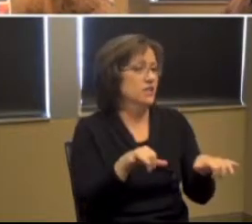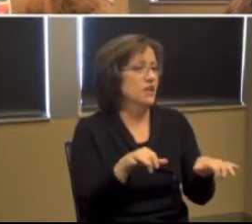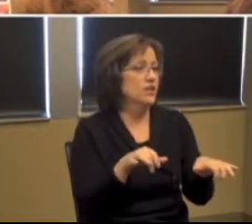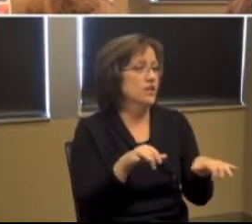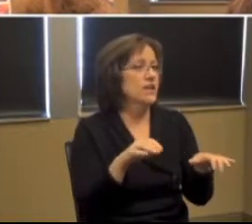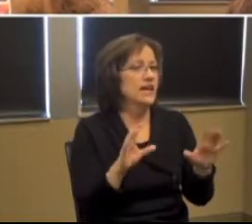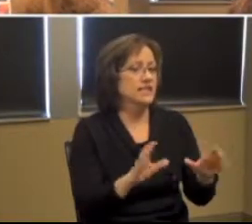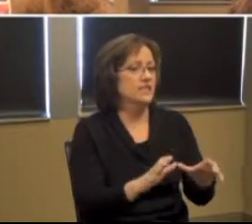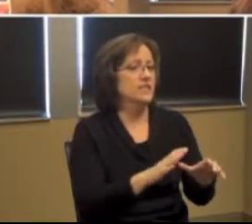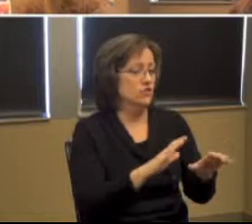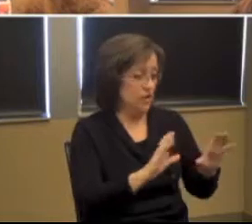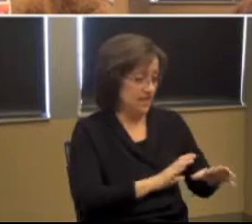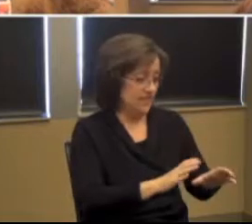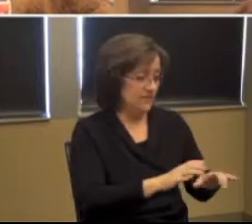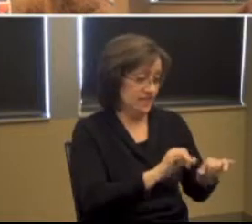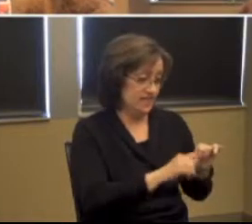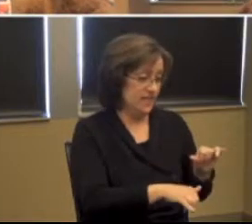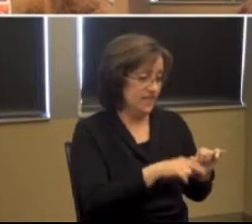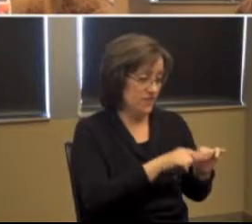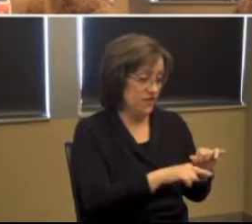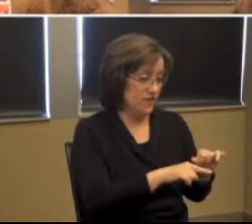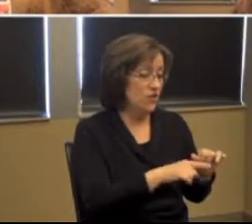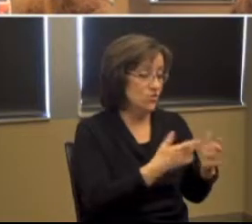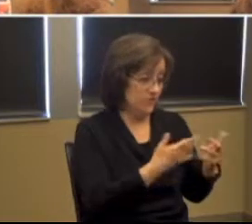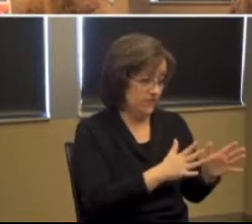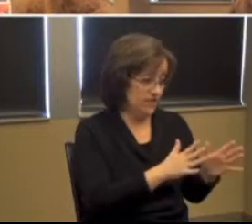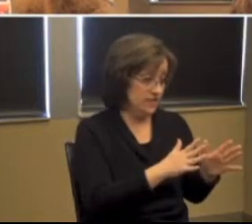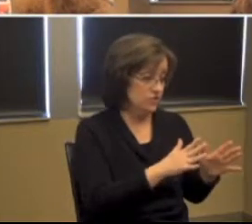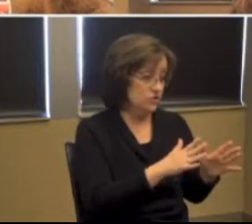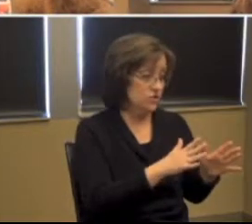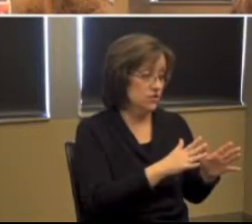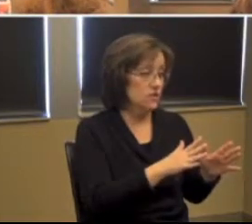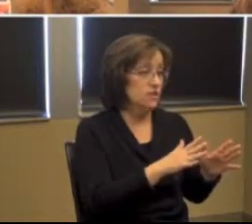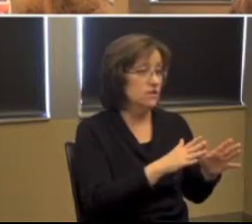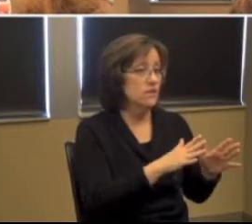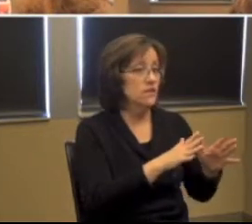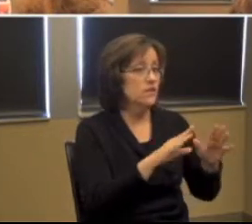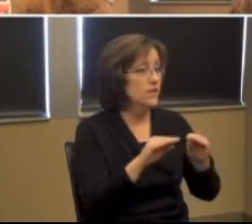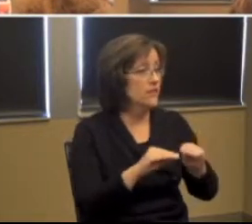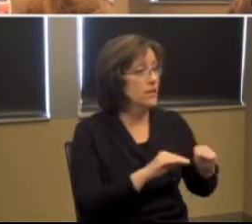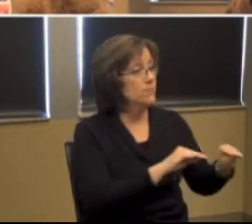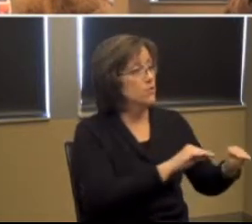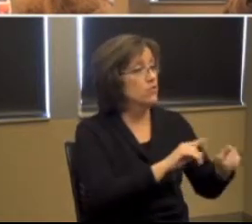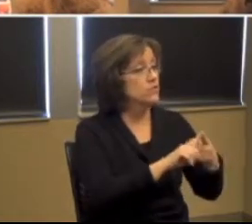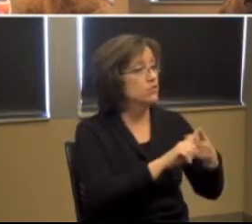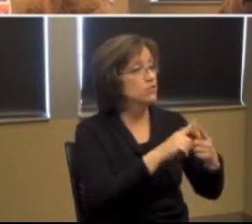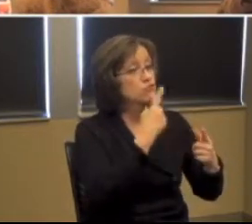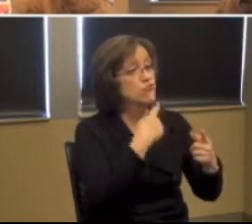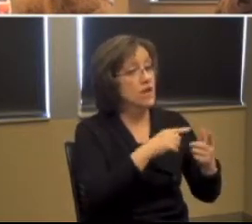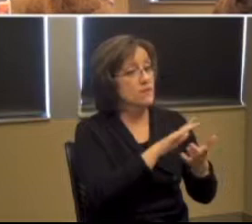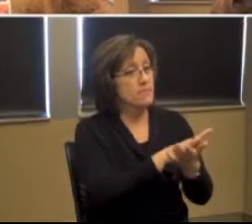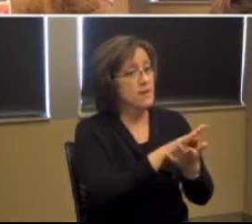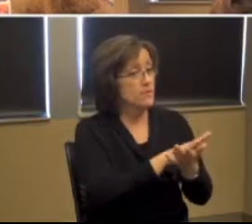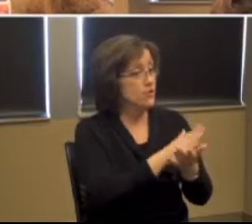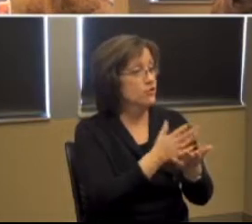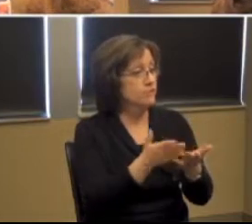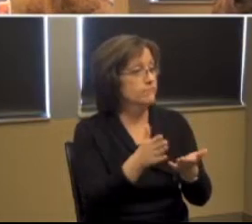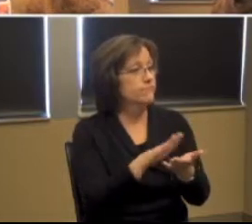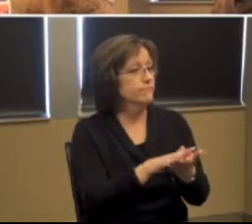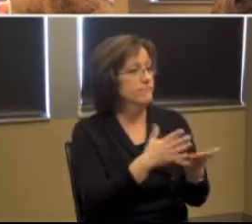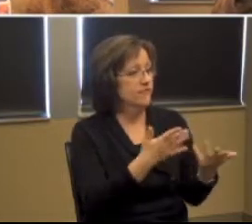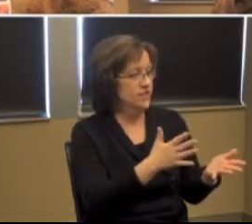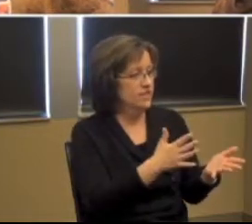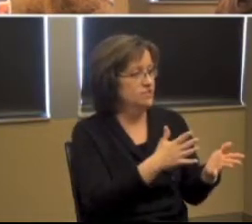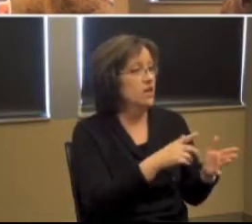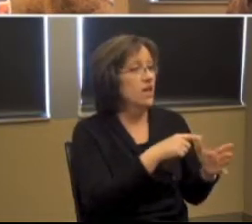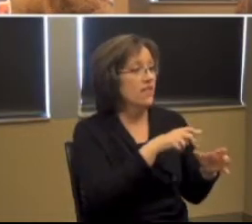the activity stays on that desk for the student to do it, and when they're done, they just slide it to that red paper where it says done.